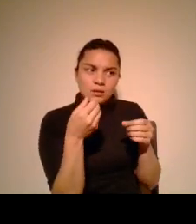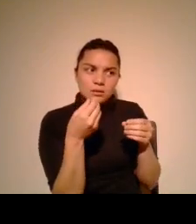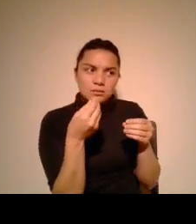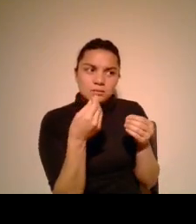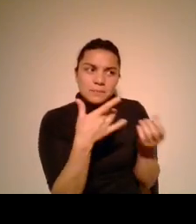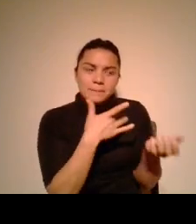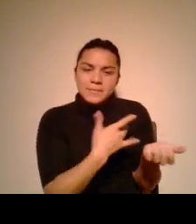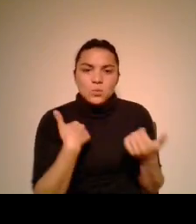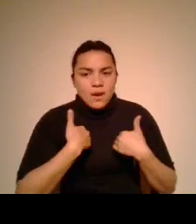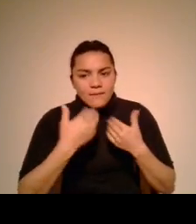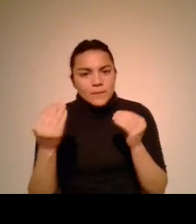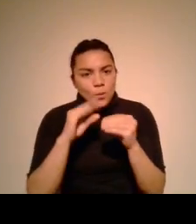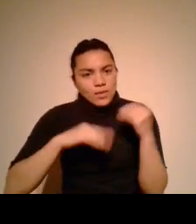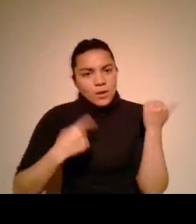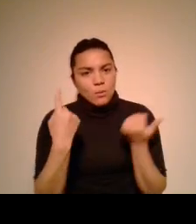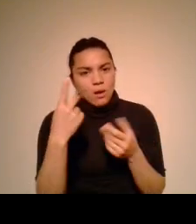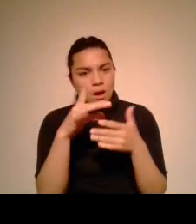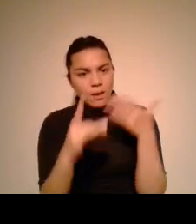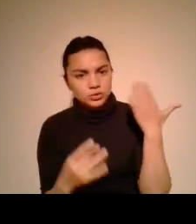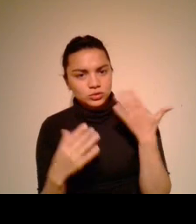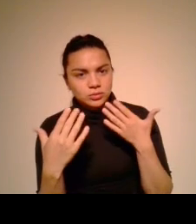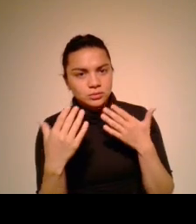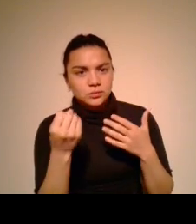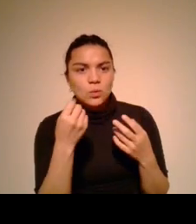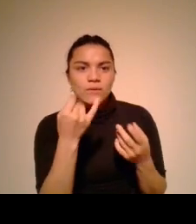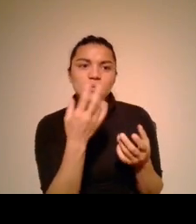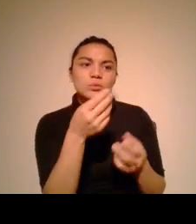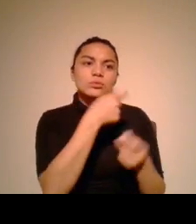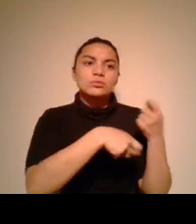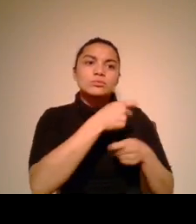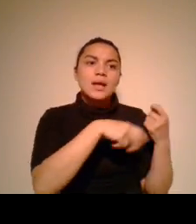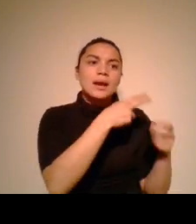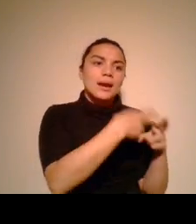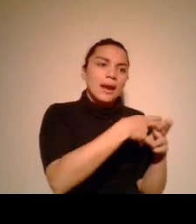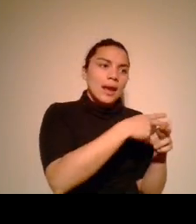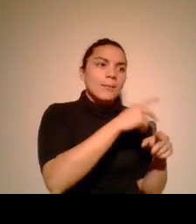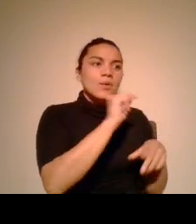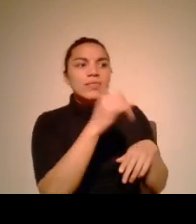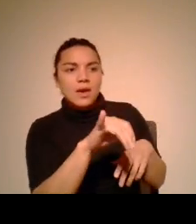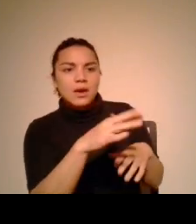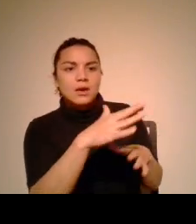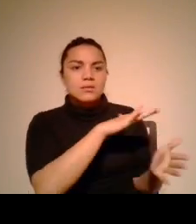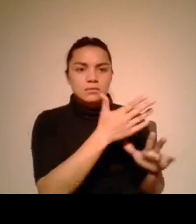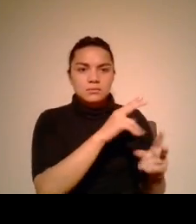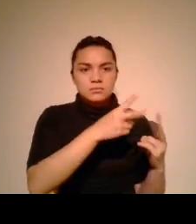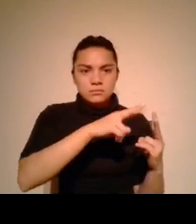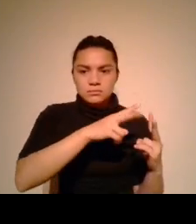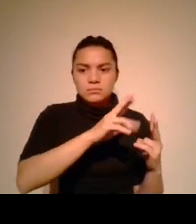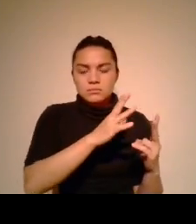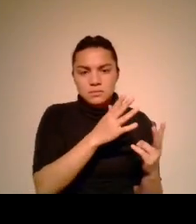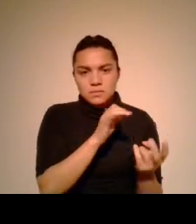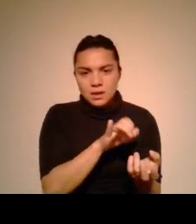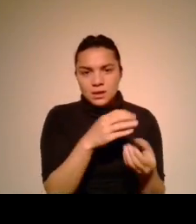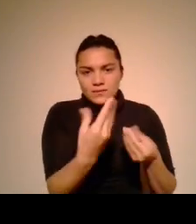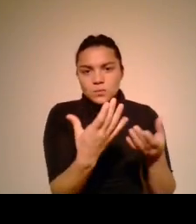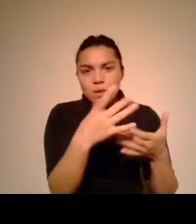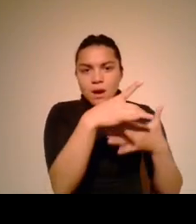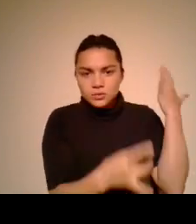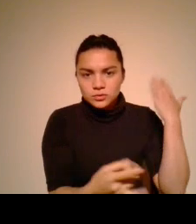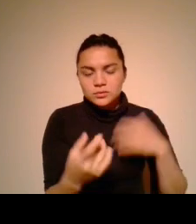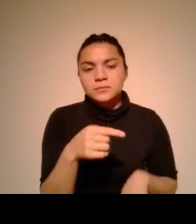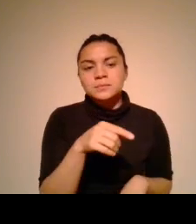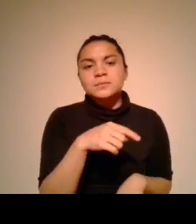pronouns as a social resource get deployed, and in order to look at that, I've been really looking at places where people will